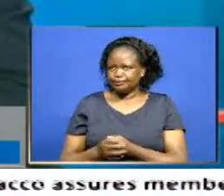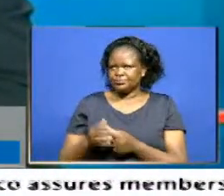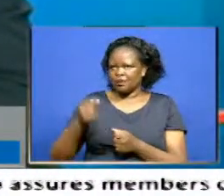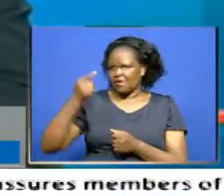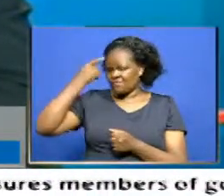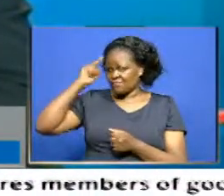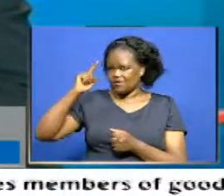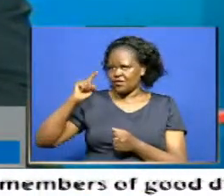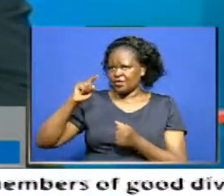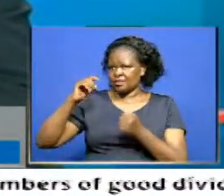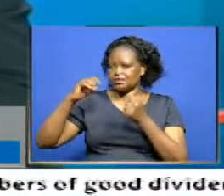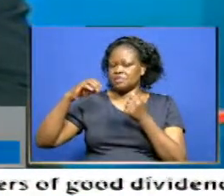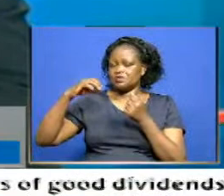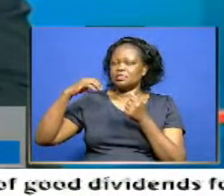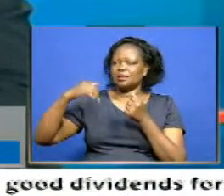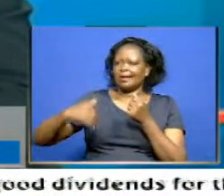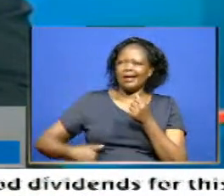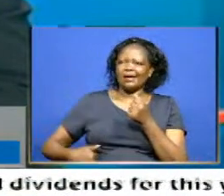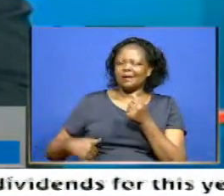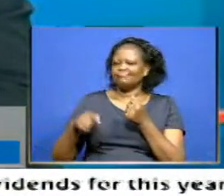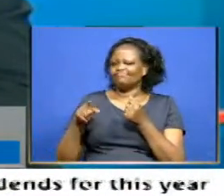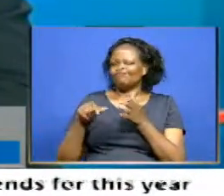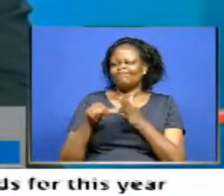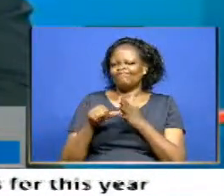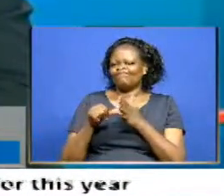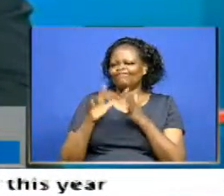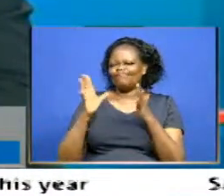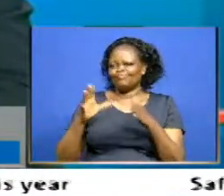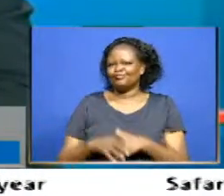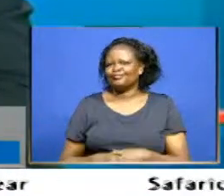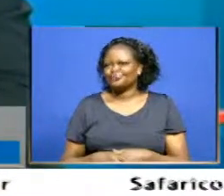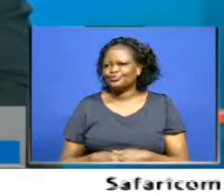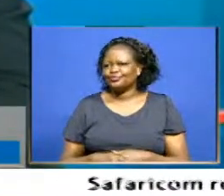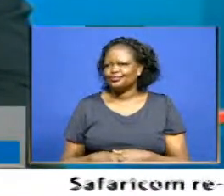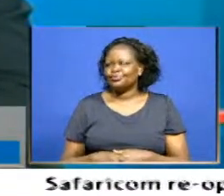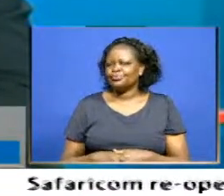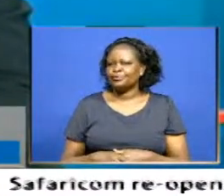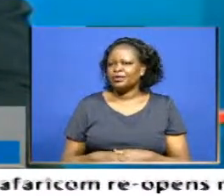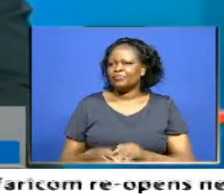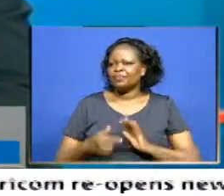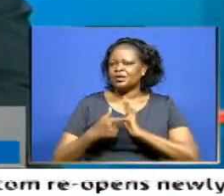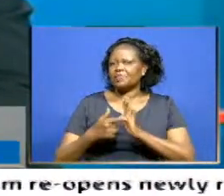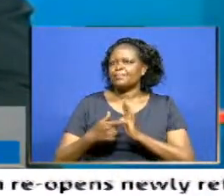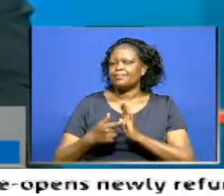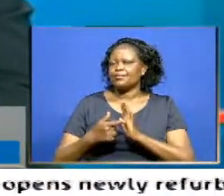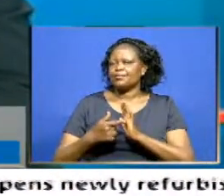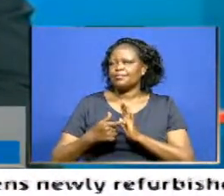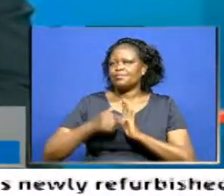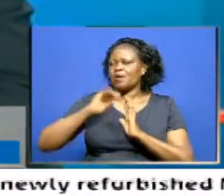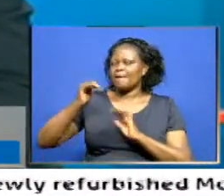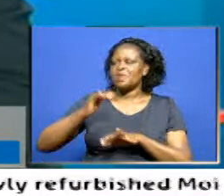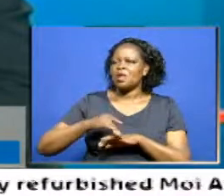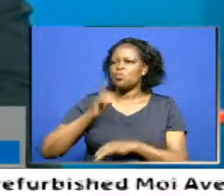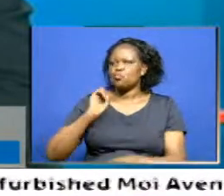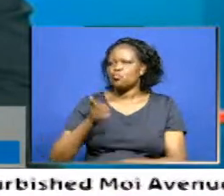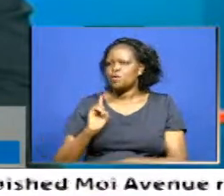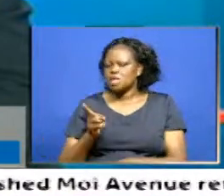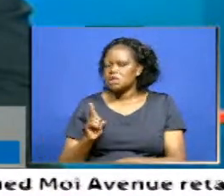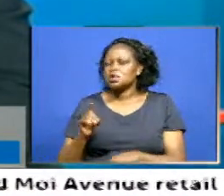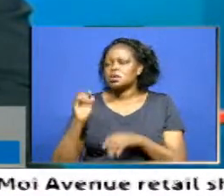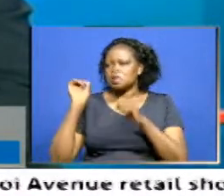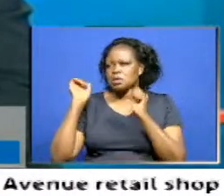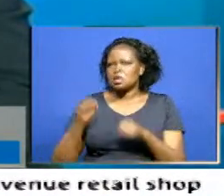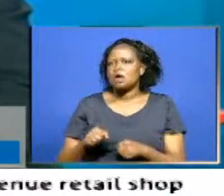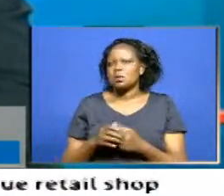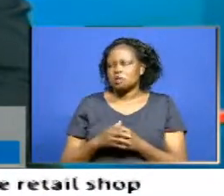For the Hunger Safety Net program, I think that's where now the tools like urban early warning, early action can be